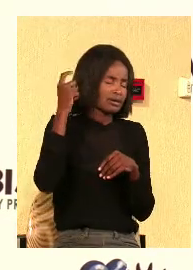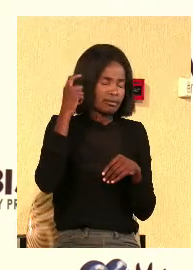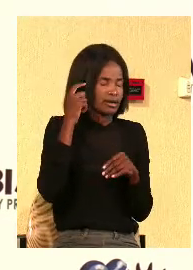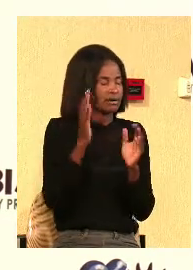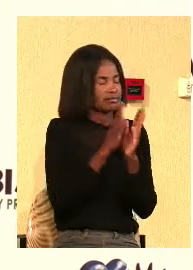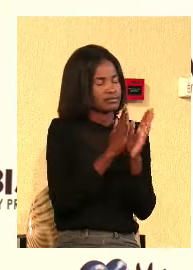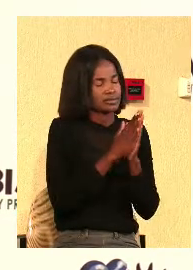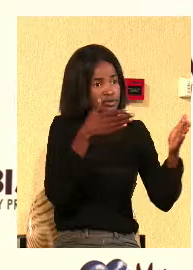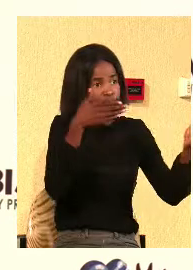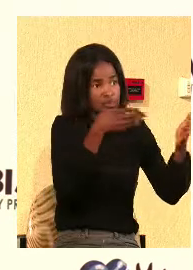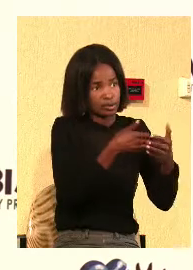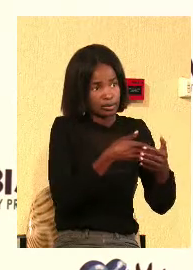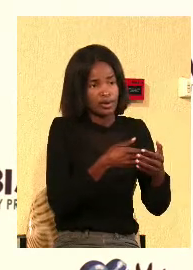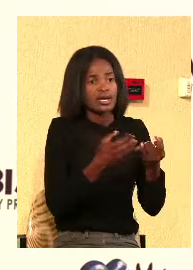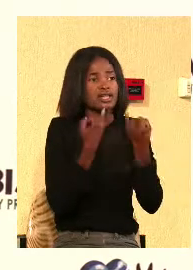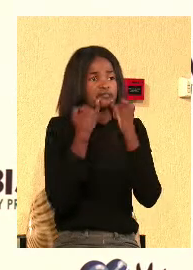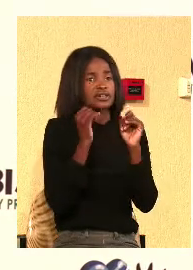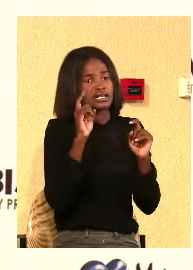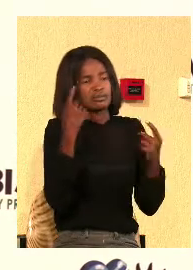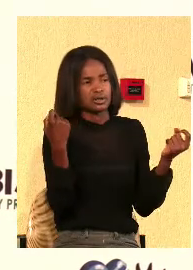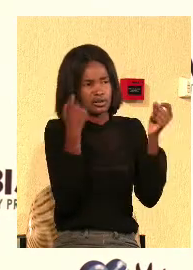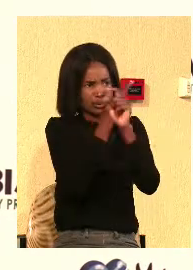I think let's continue